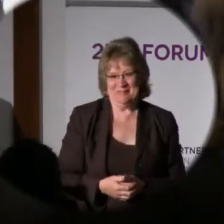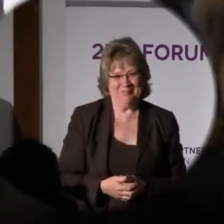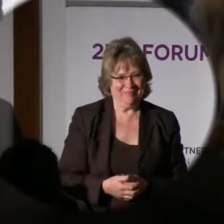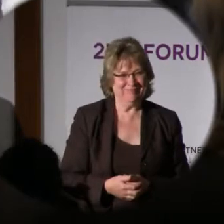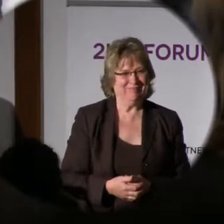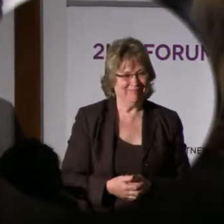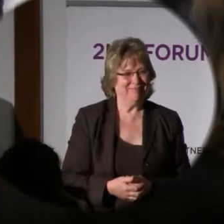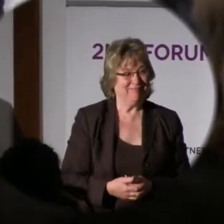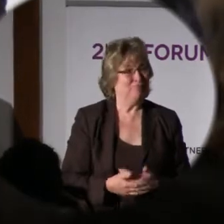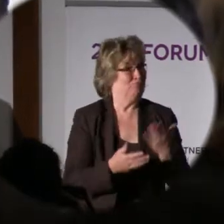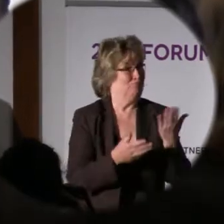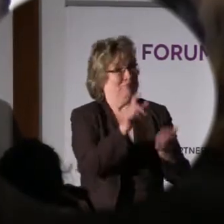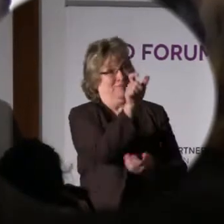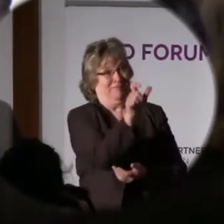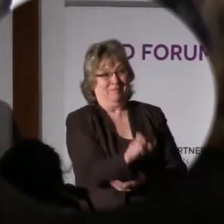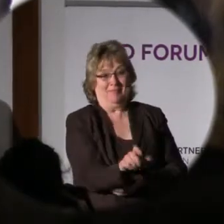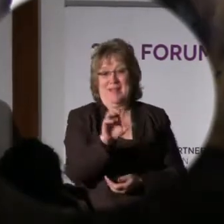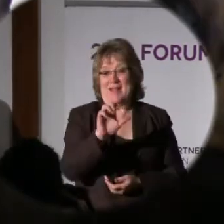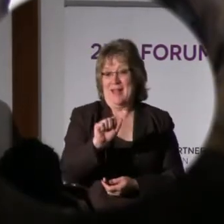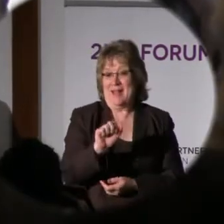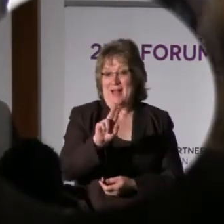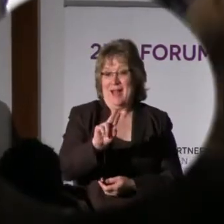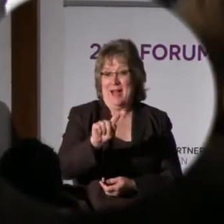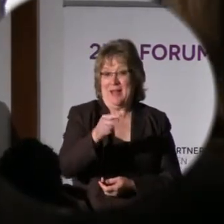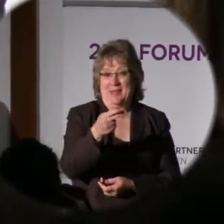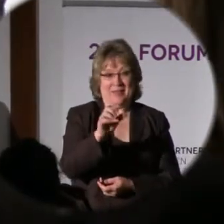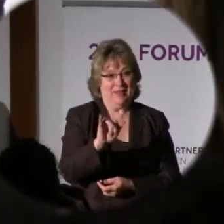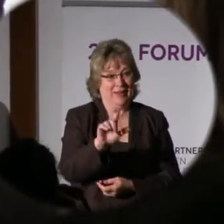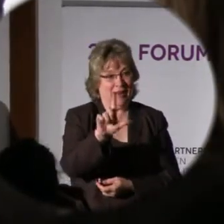Mr. Anthony Lake, Executive Director of UNICEF,